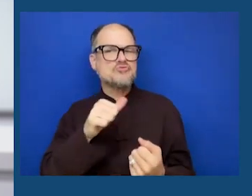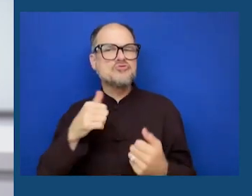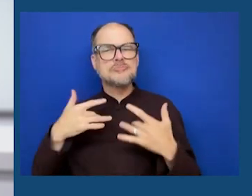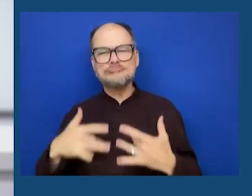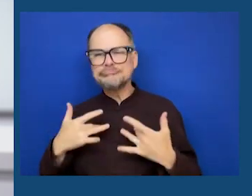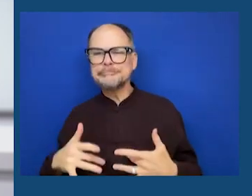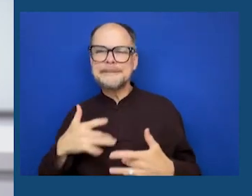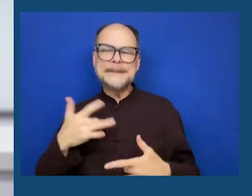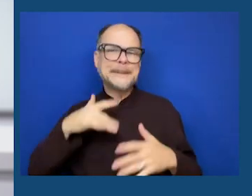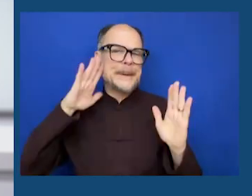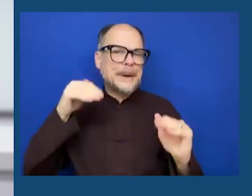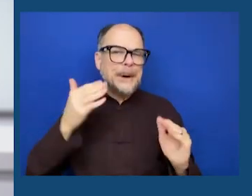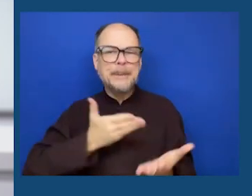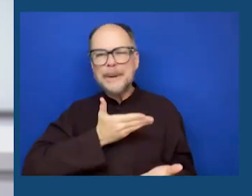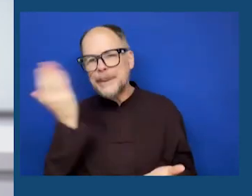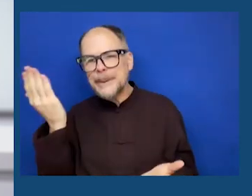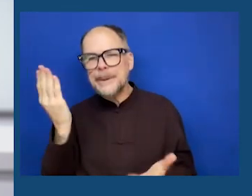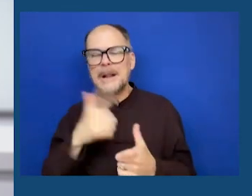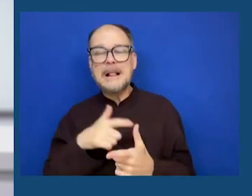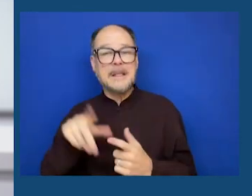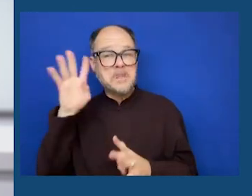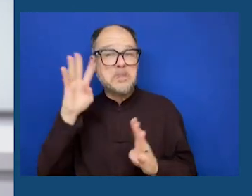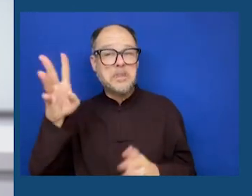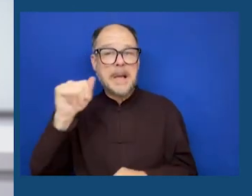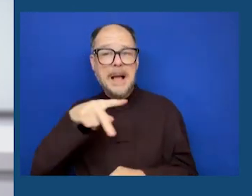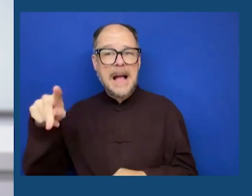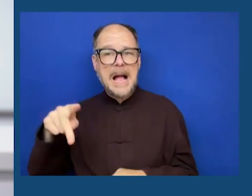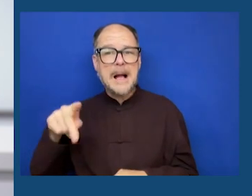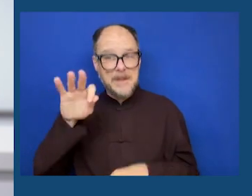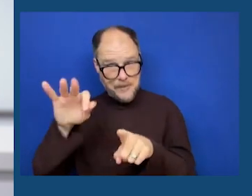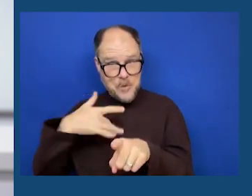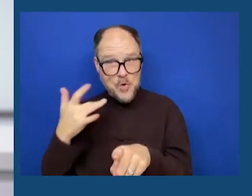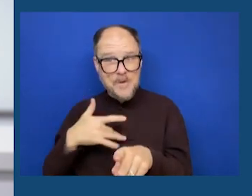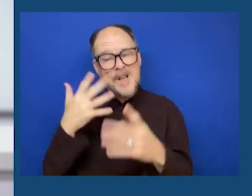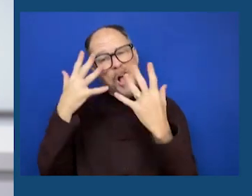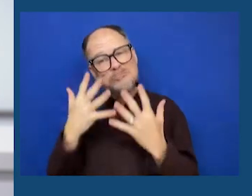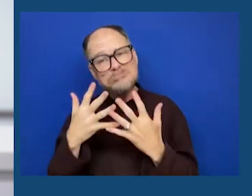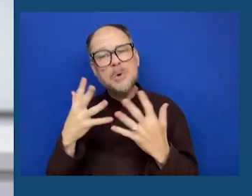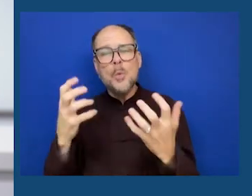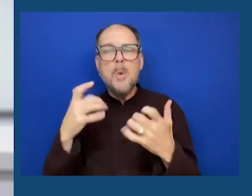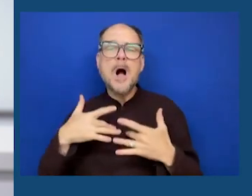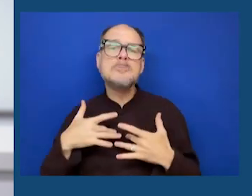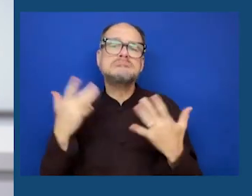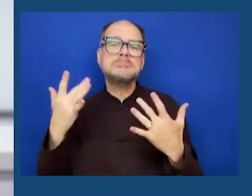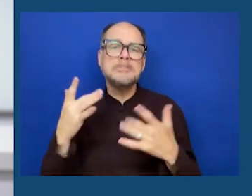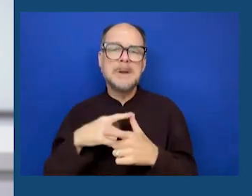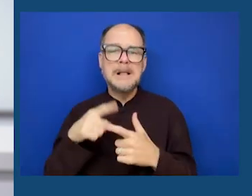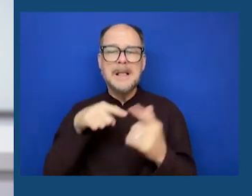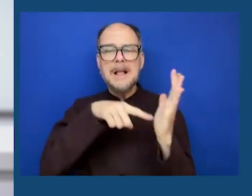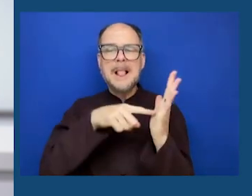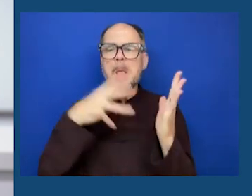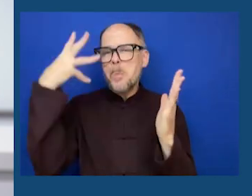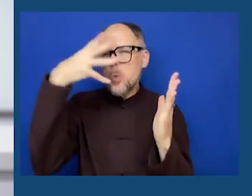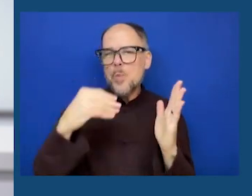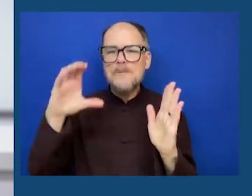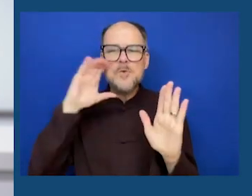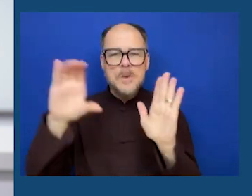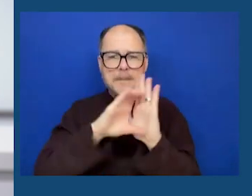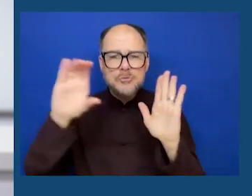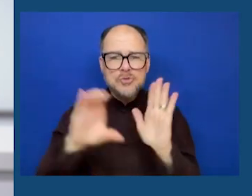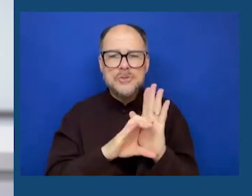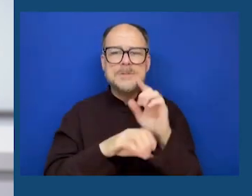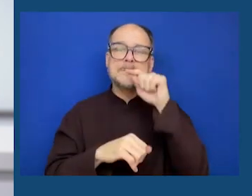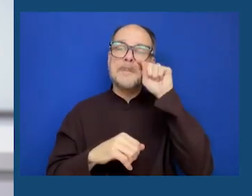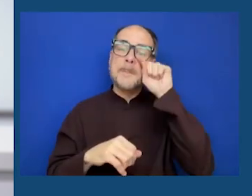hopeless. And they came up with an app that when you're feeling down and looking for inspiration, it had beautiful images,